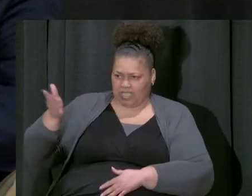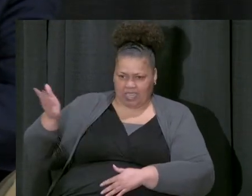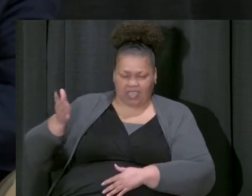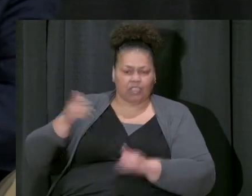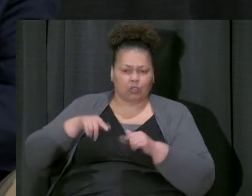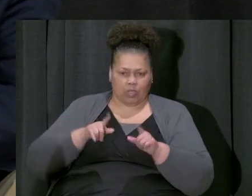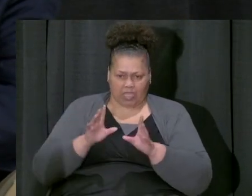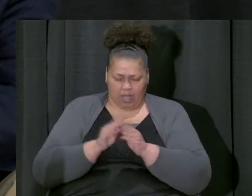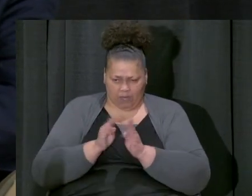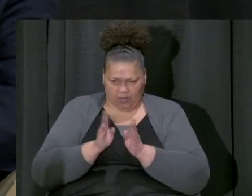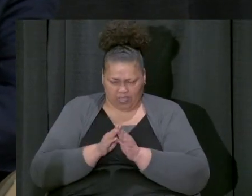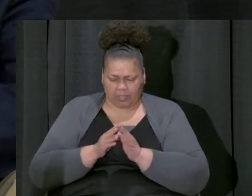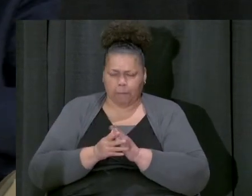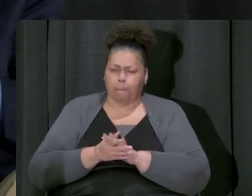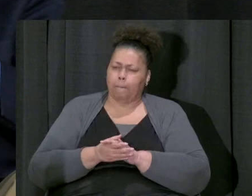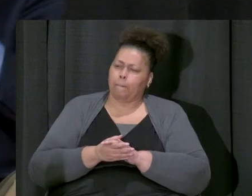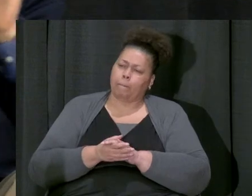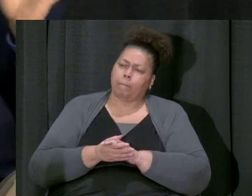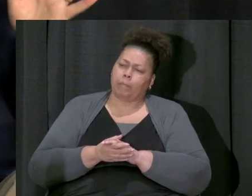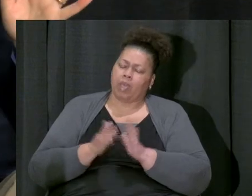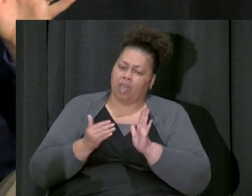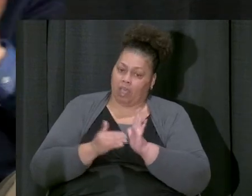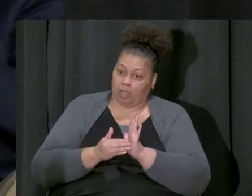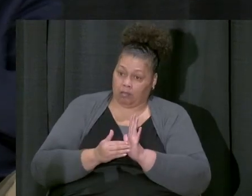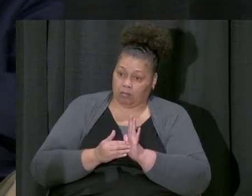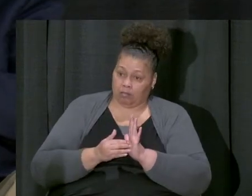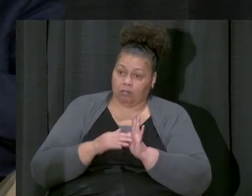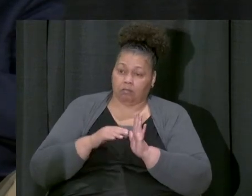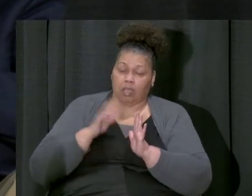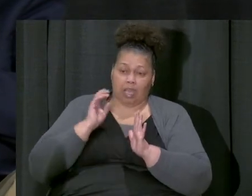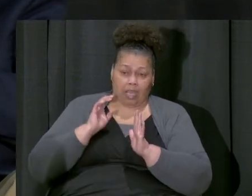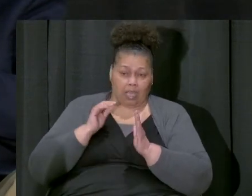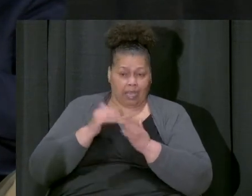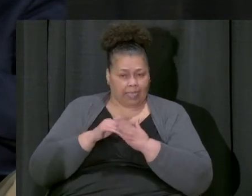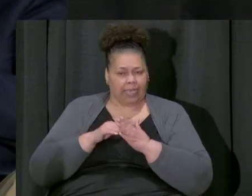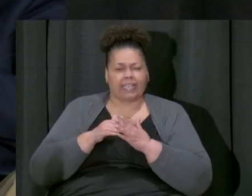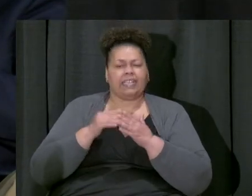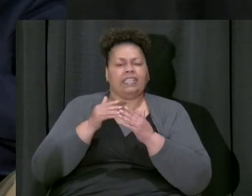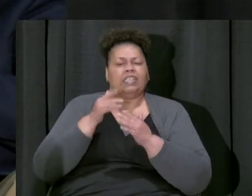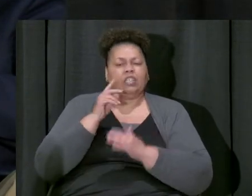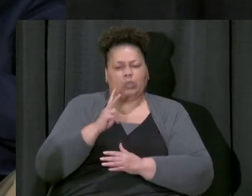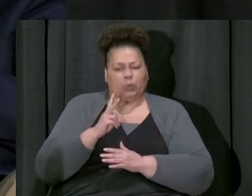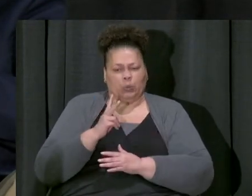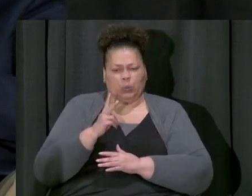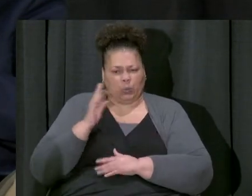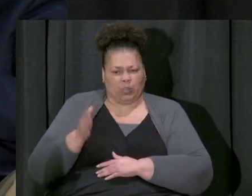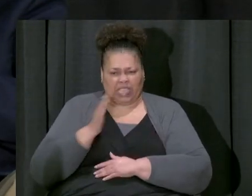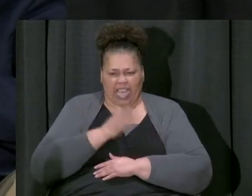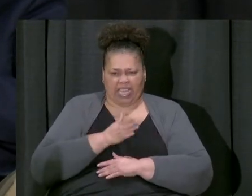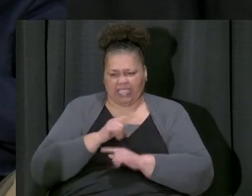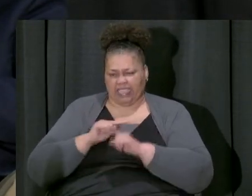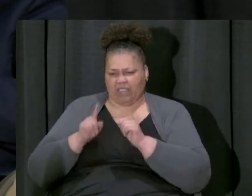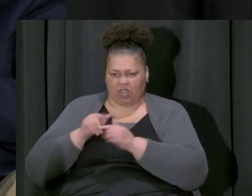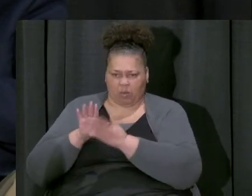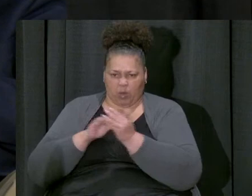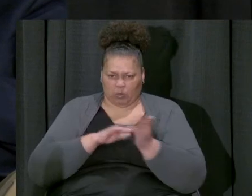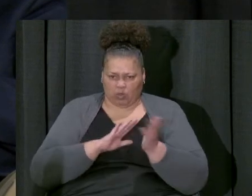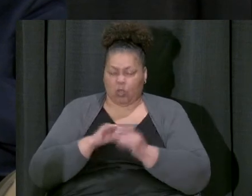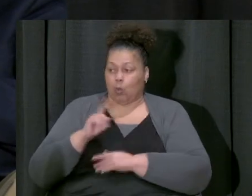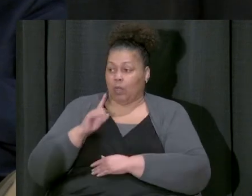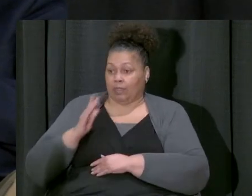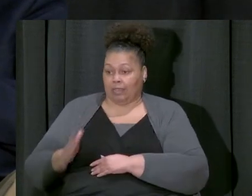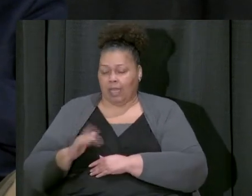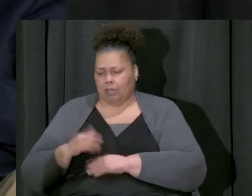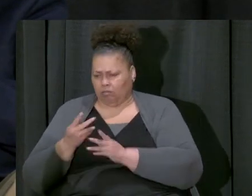conference. And this is, again, this sort of split approach. One side is talking about taking and figuring